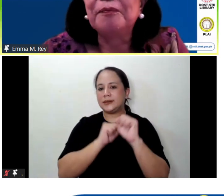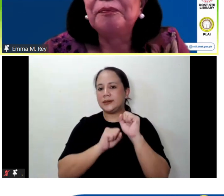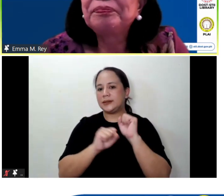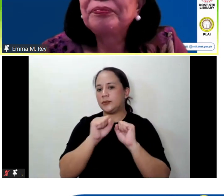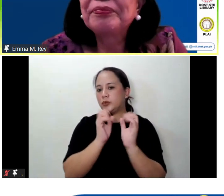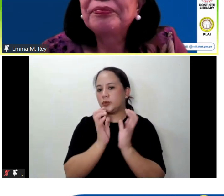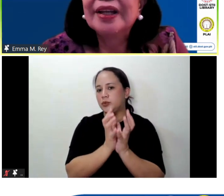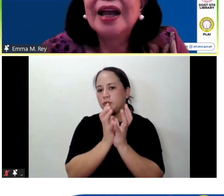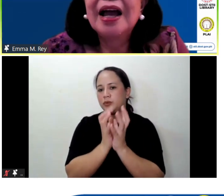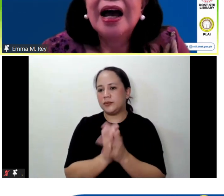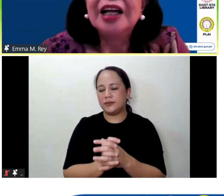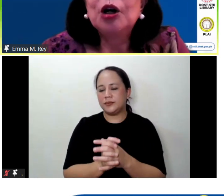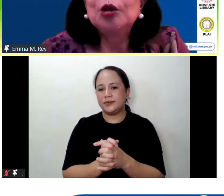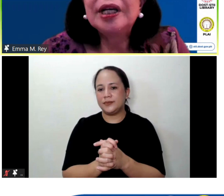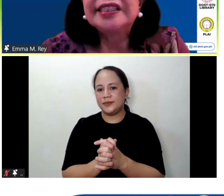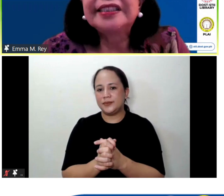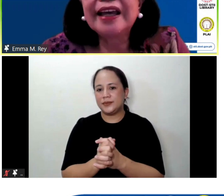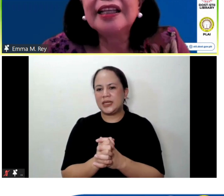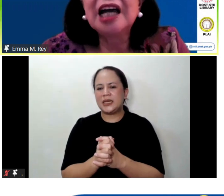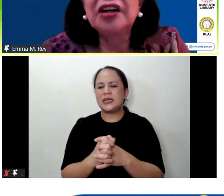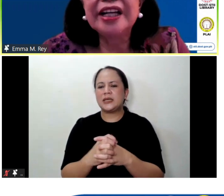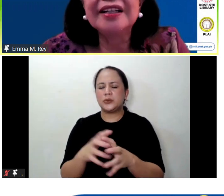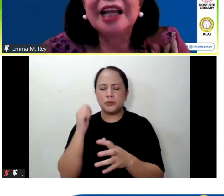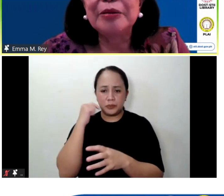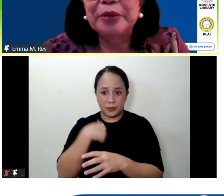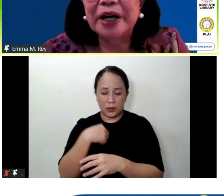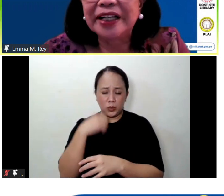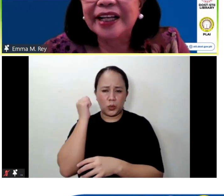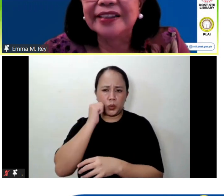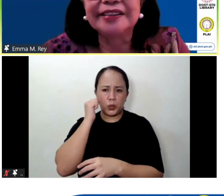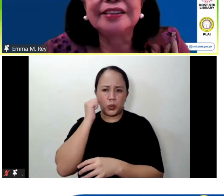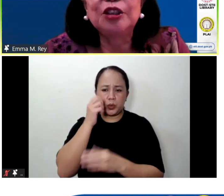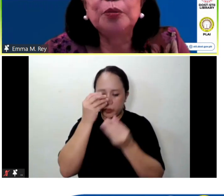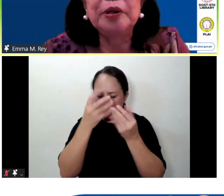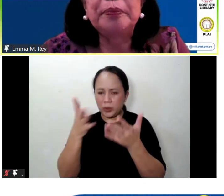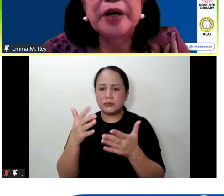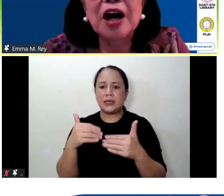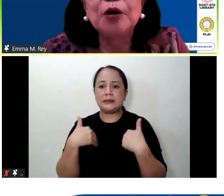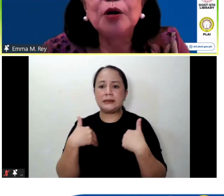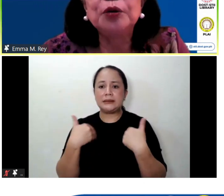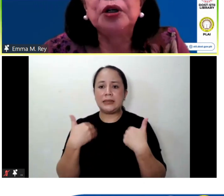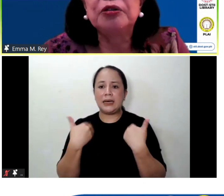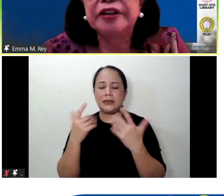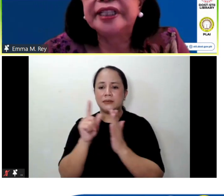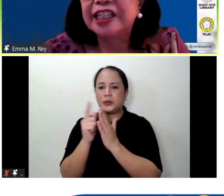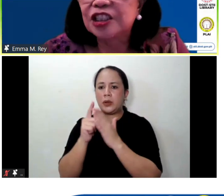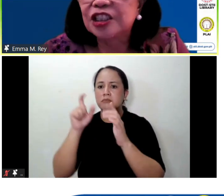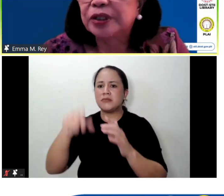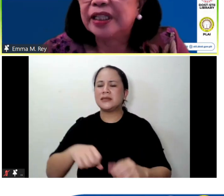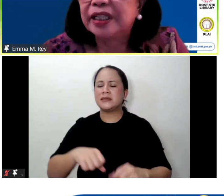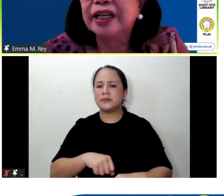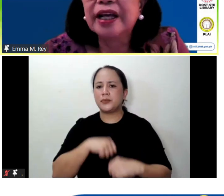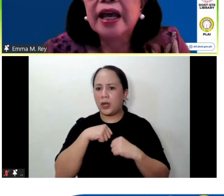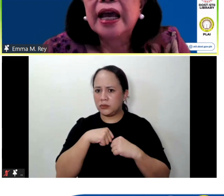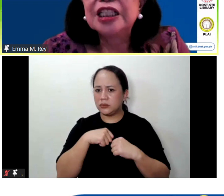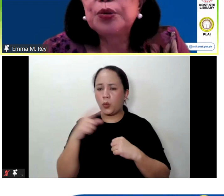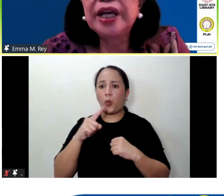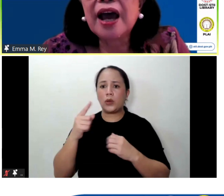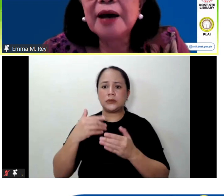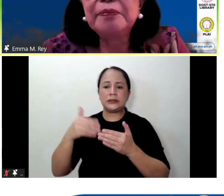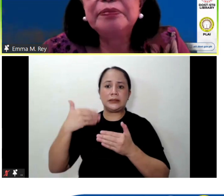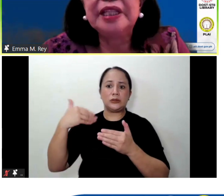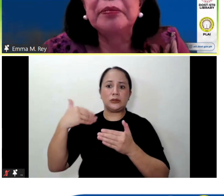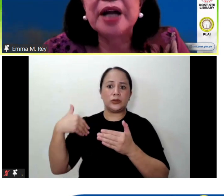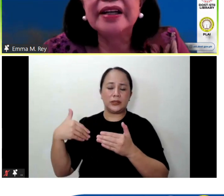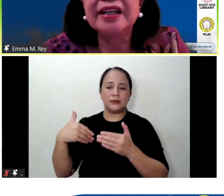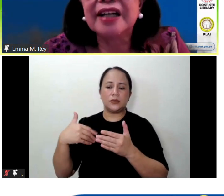community. I always tell our young librarians to be proud of our history, as we